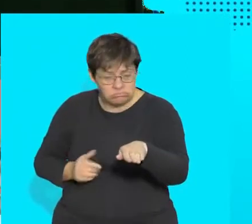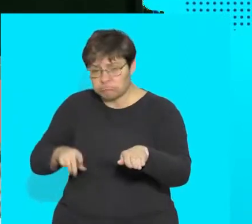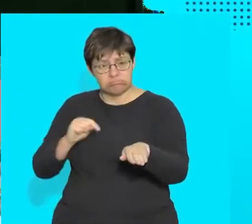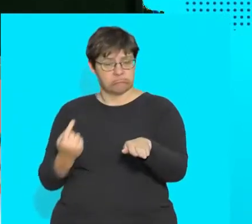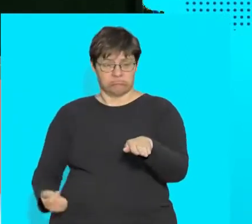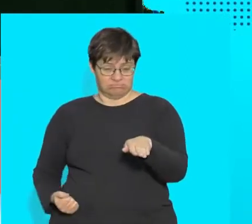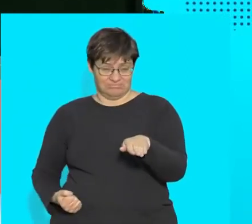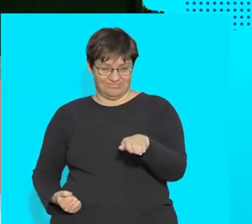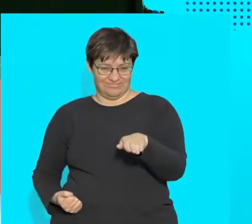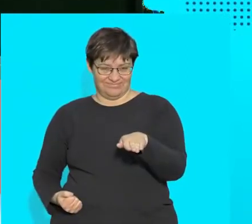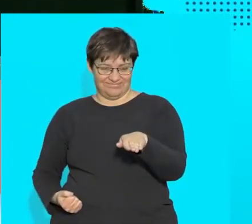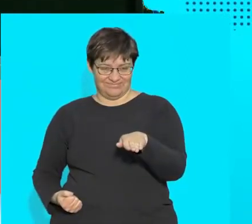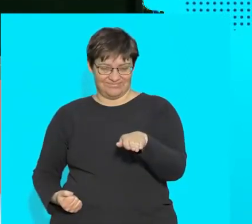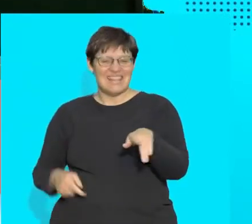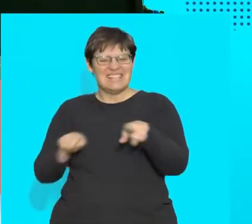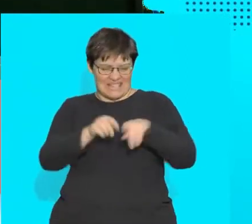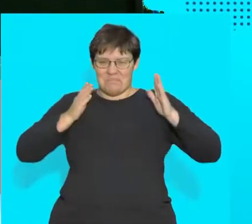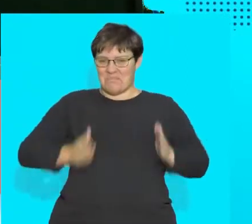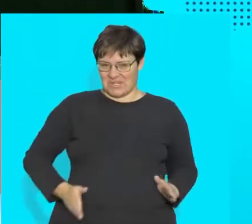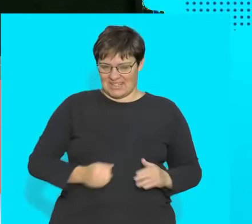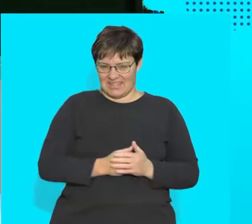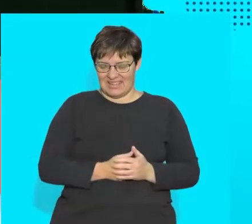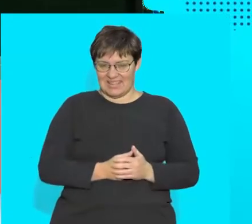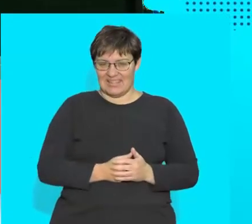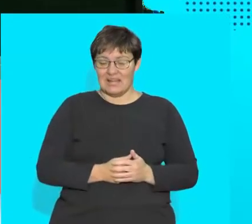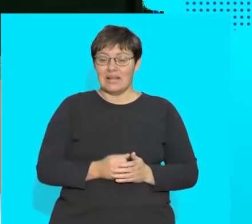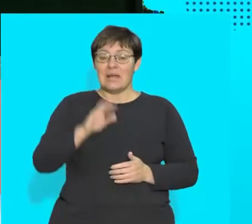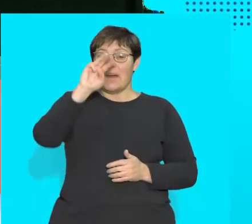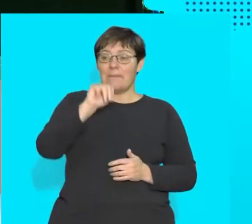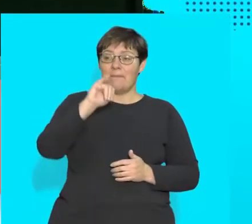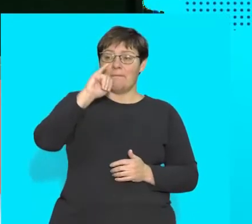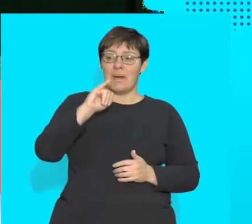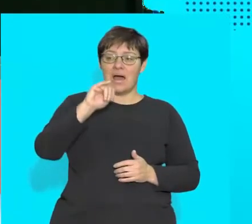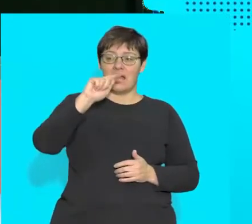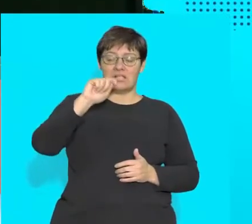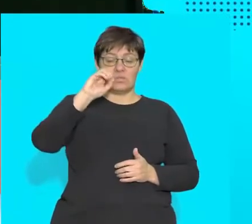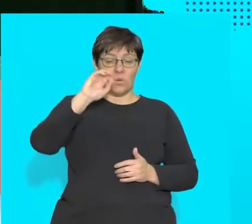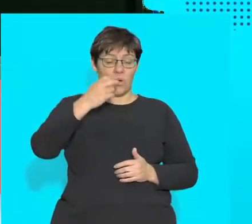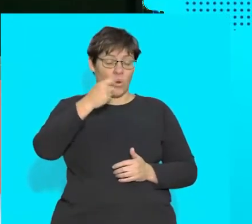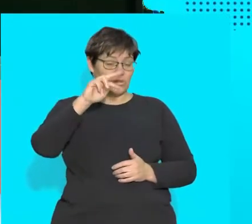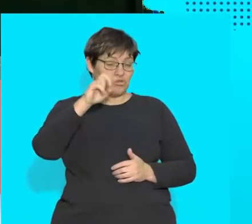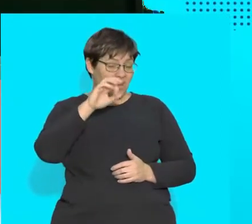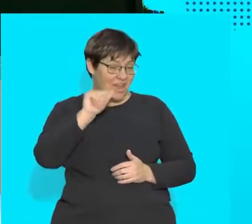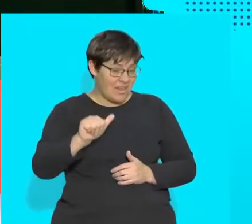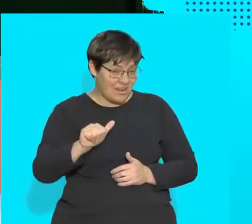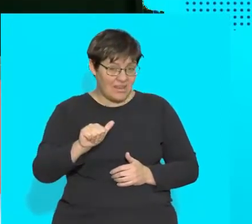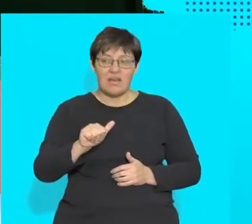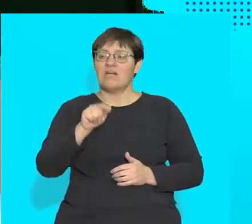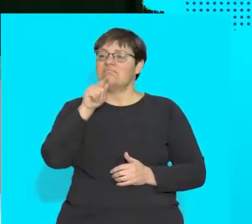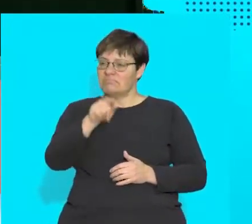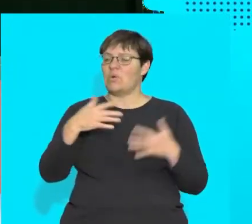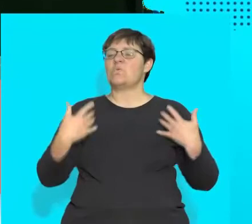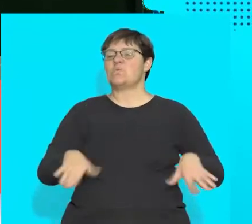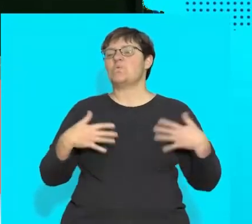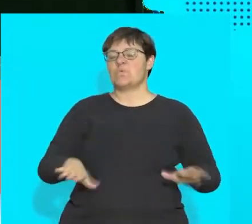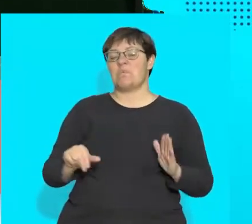is not going to go. My car's not going to go. So as I said, the mitochondria was a very important organelle that